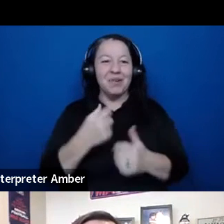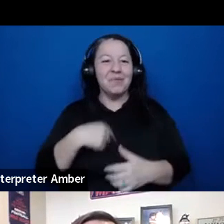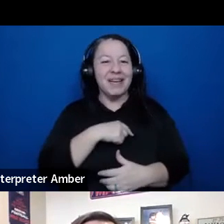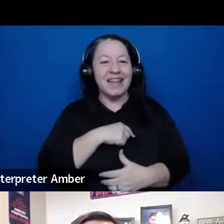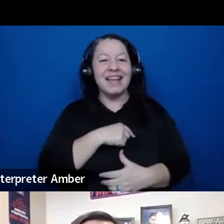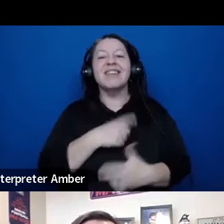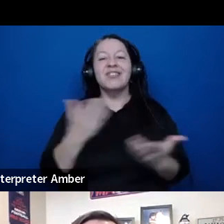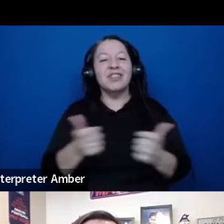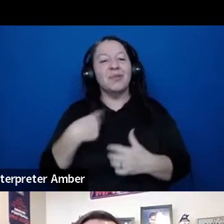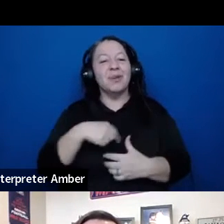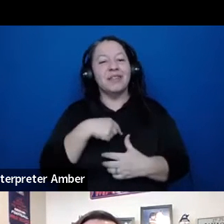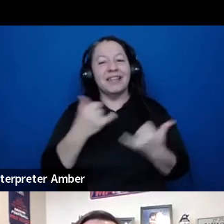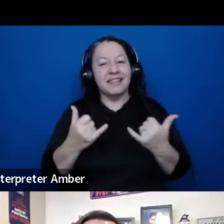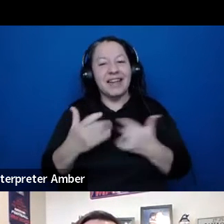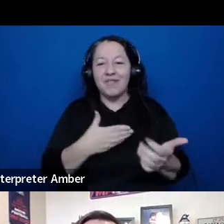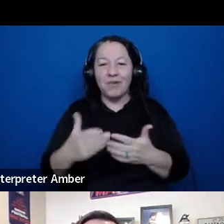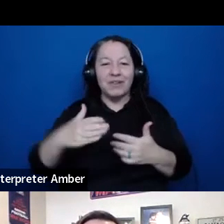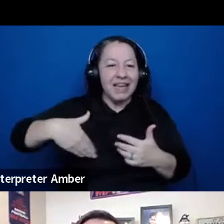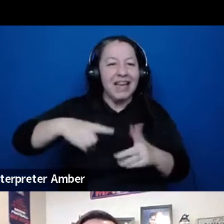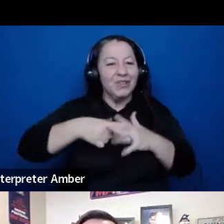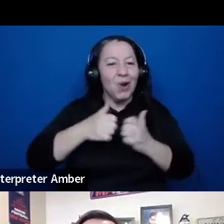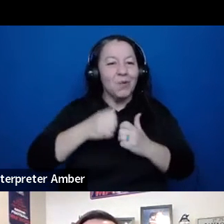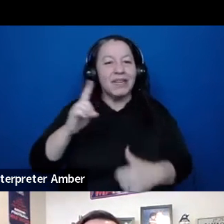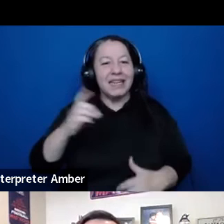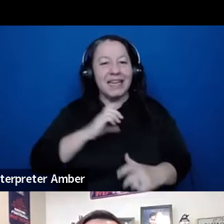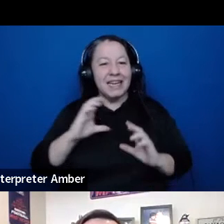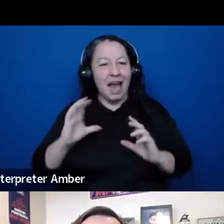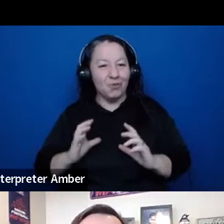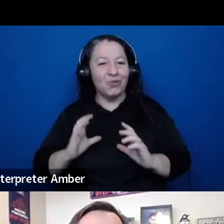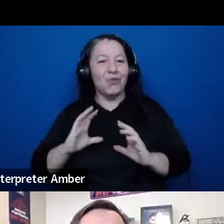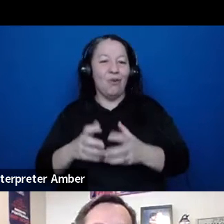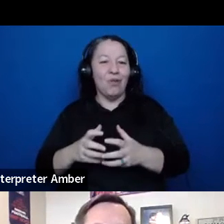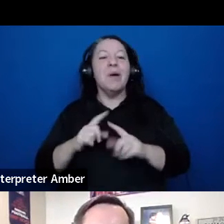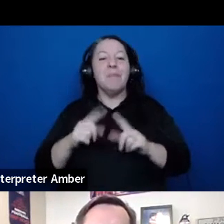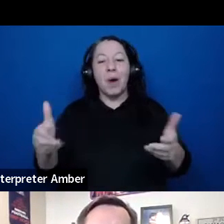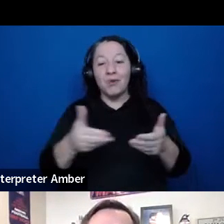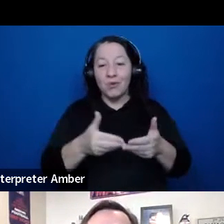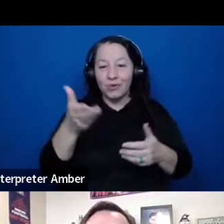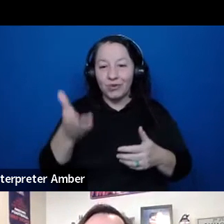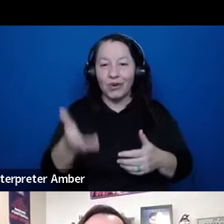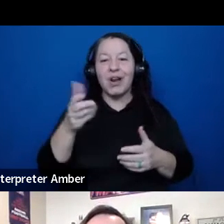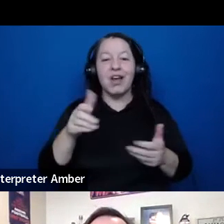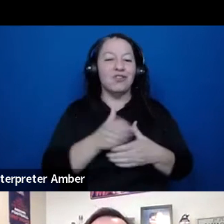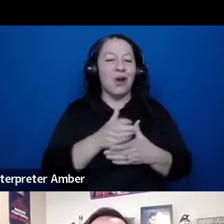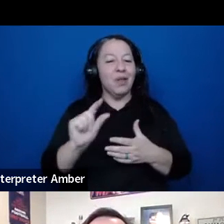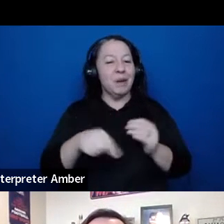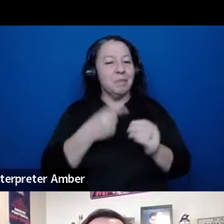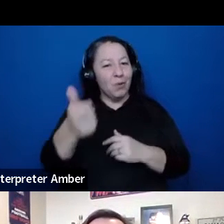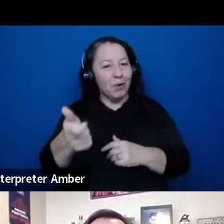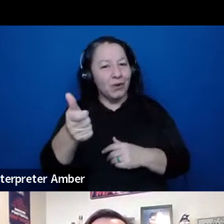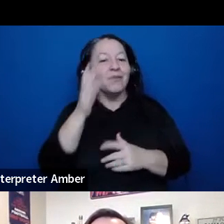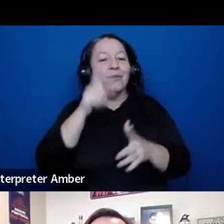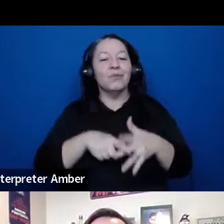started with the DD Council, but we did want to introduce her and have her share a little bit about herself. She will begin with us on